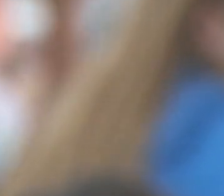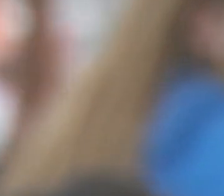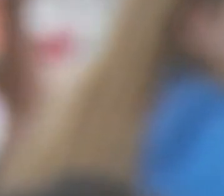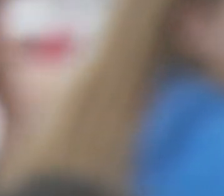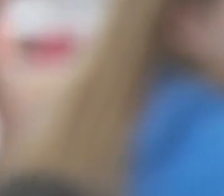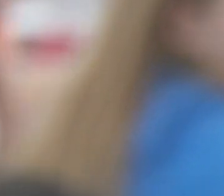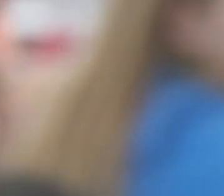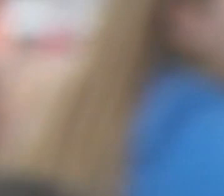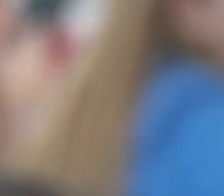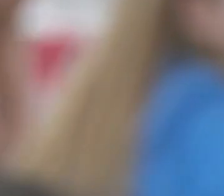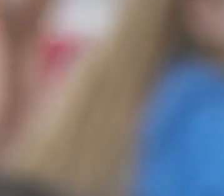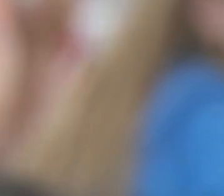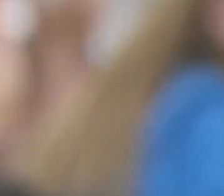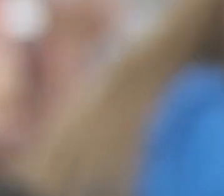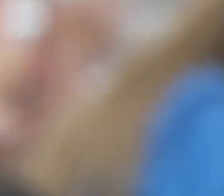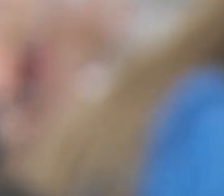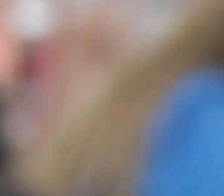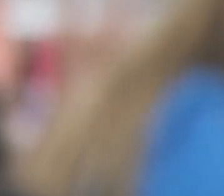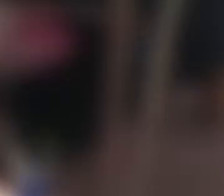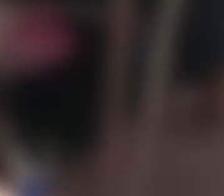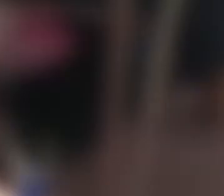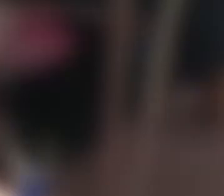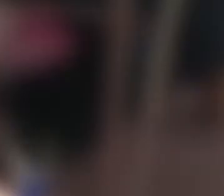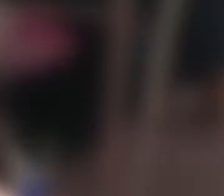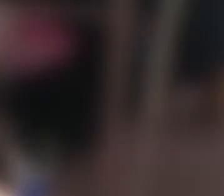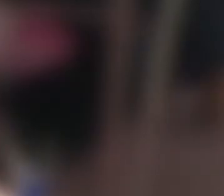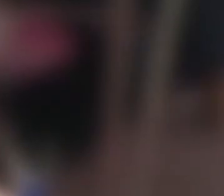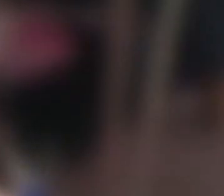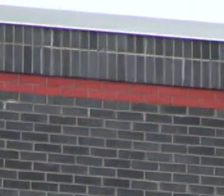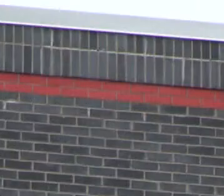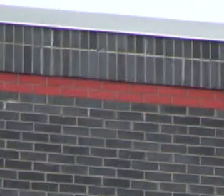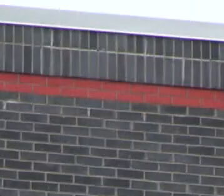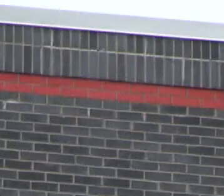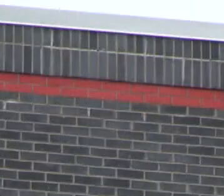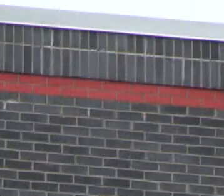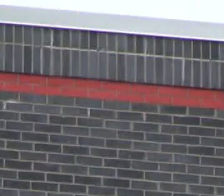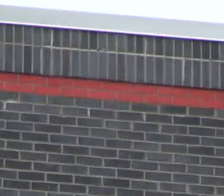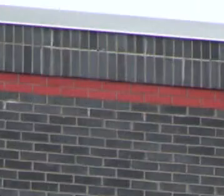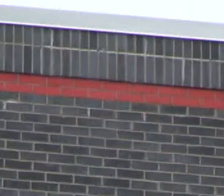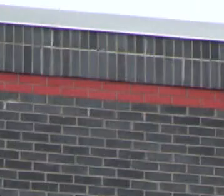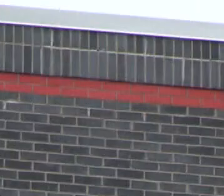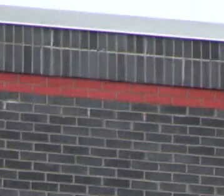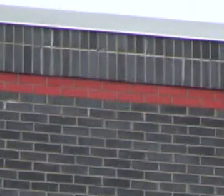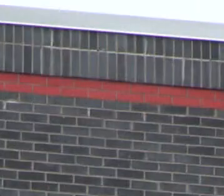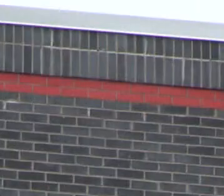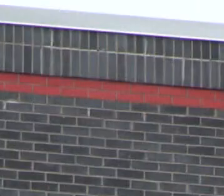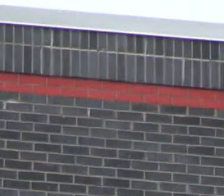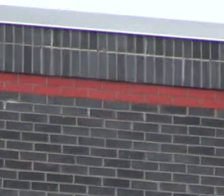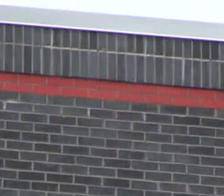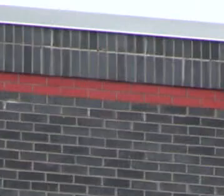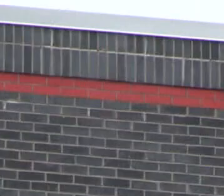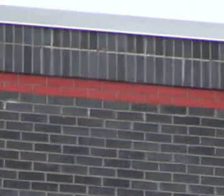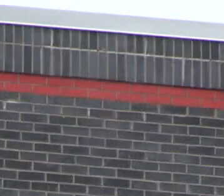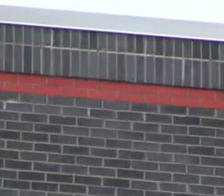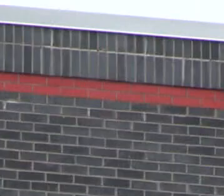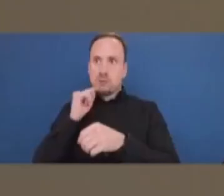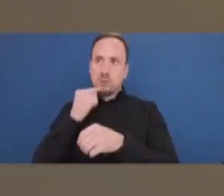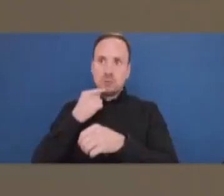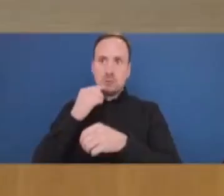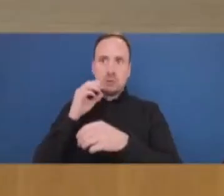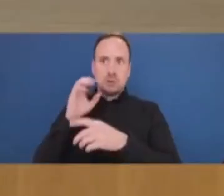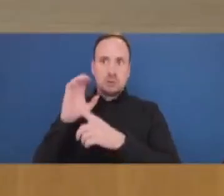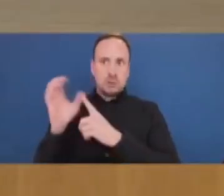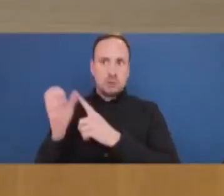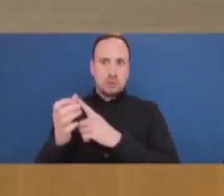prioritizing delayed maintenance to another 30 schools. That maintenance alone totals $54 million. So if you take